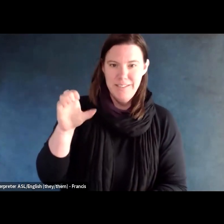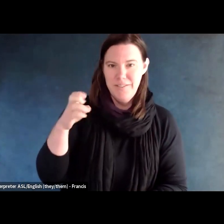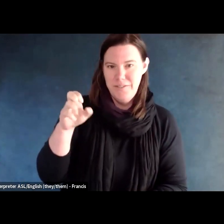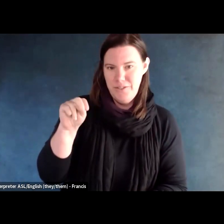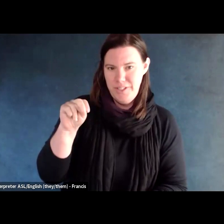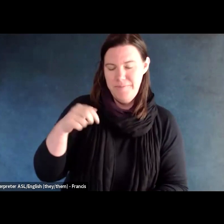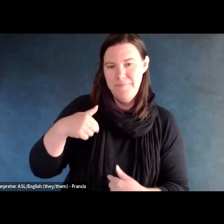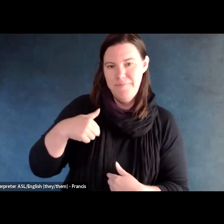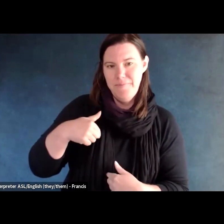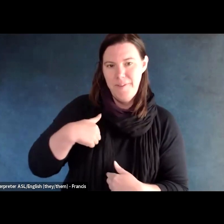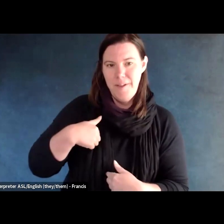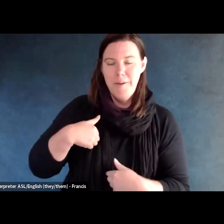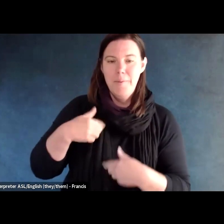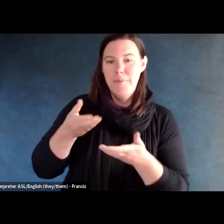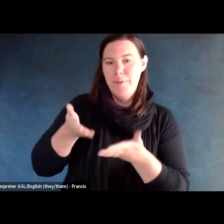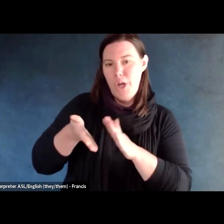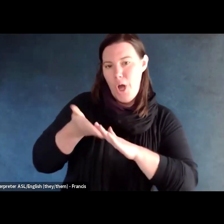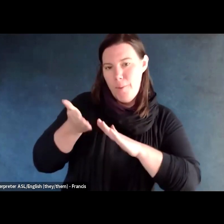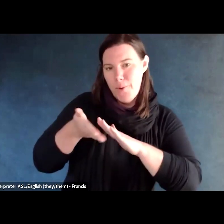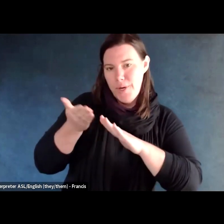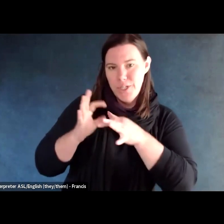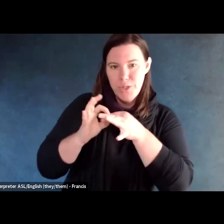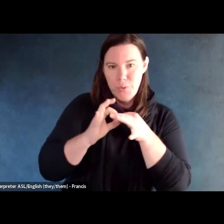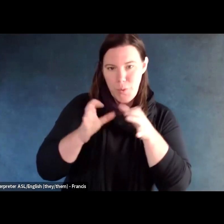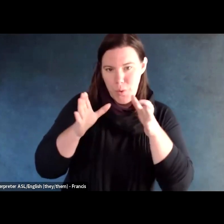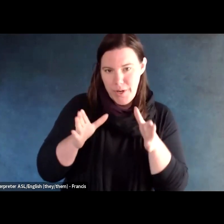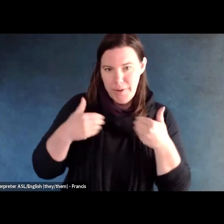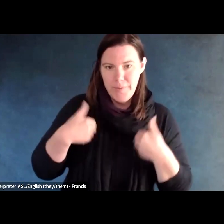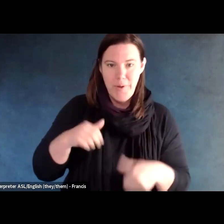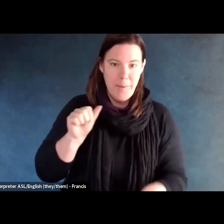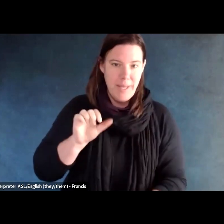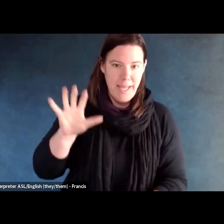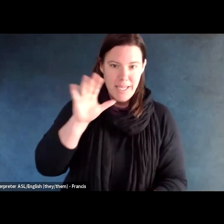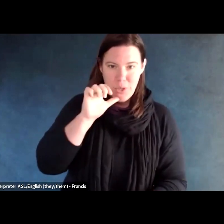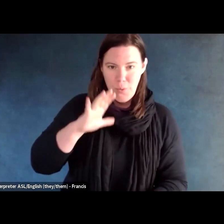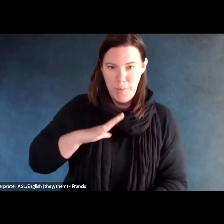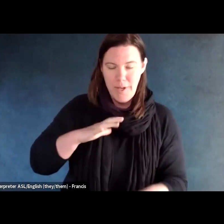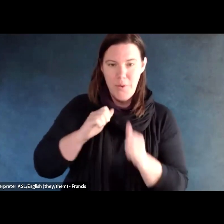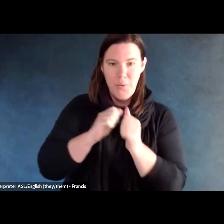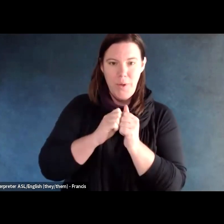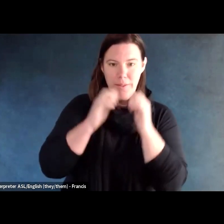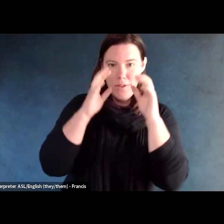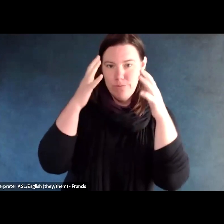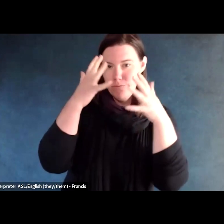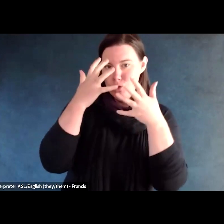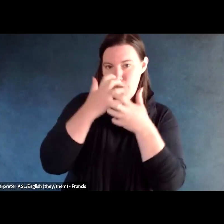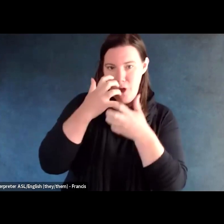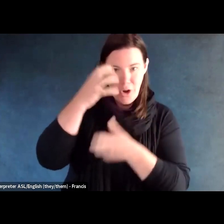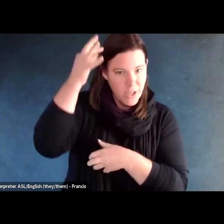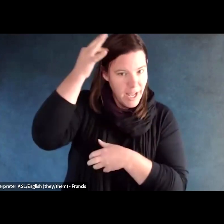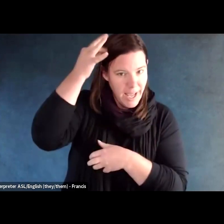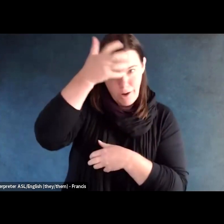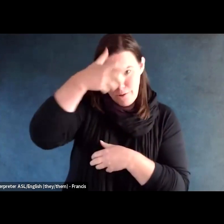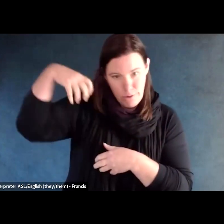Coordinator. I'm an Asian woman with dark hair in a bun and wearing gold glasses and a gray shirt. We